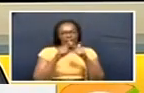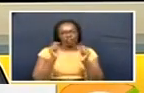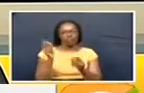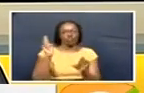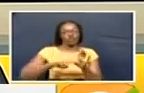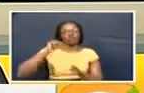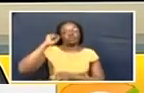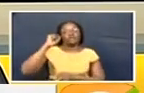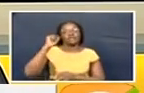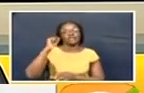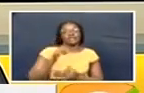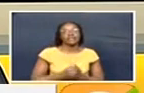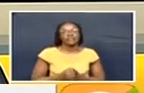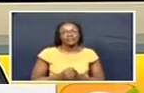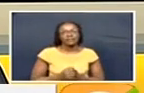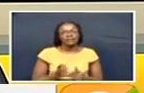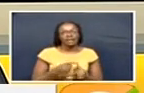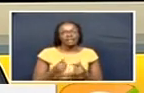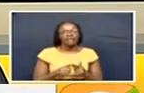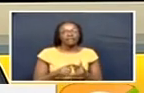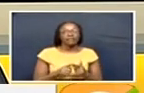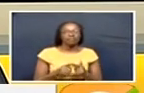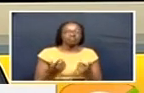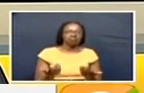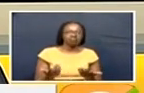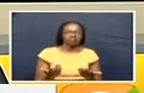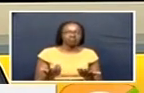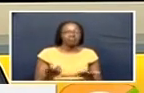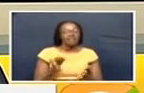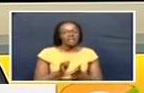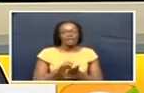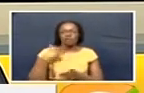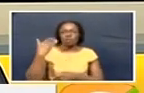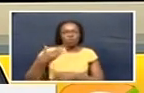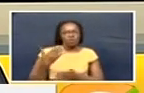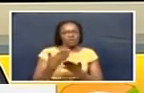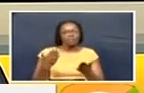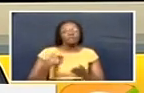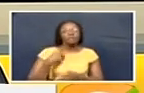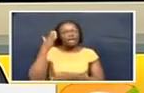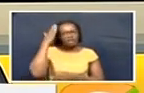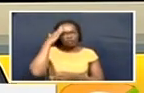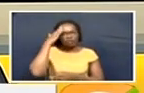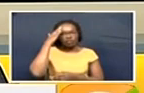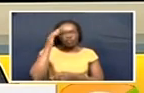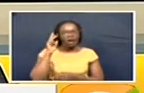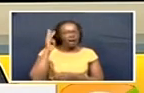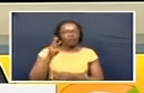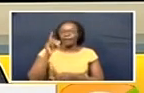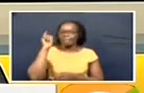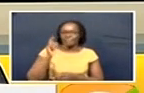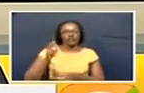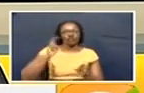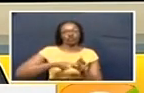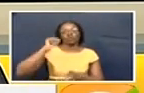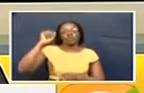also seem to think that I would do that. So anyway, that was always something that I knew ultimately and eventually I would do, mm-hmm. but I just